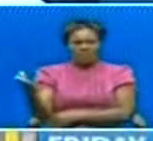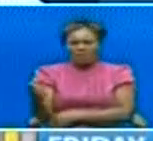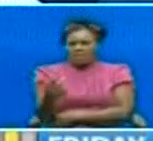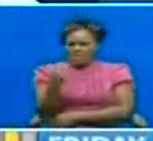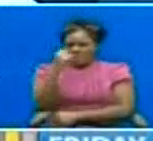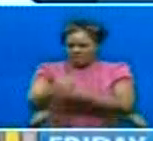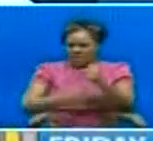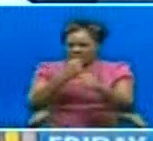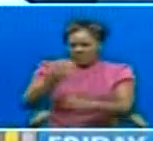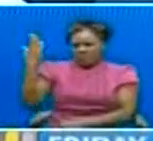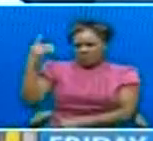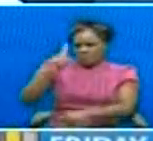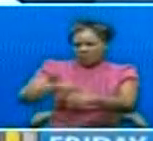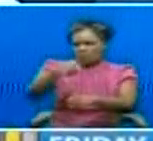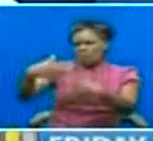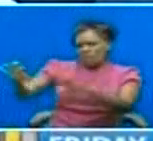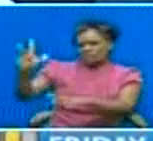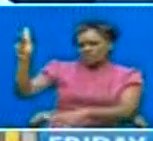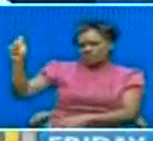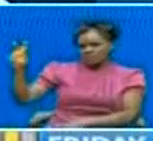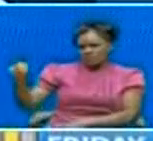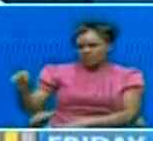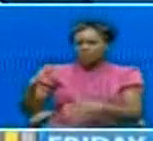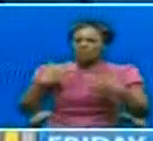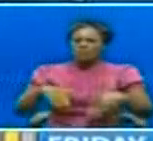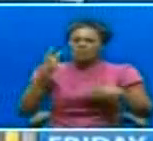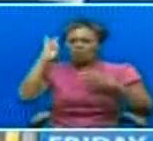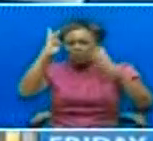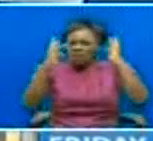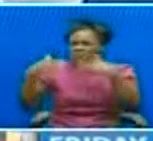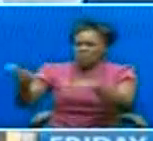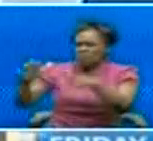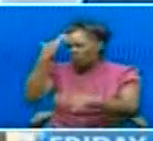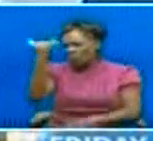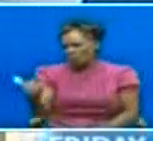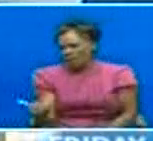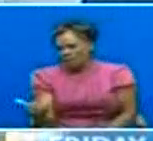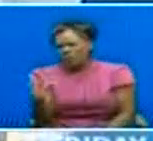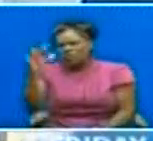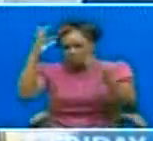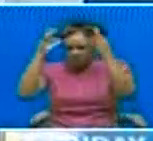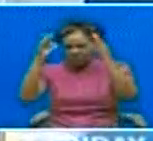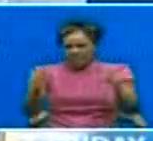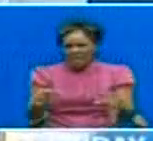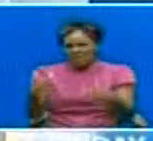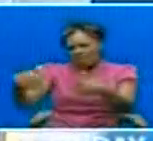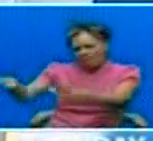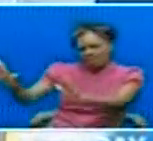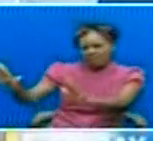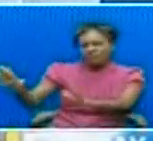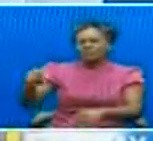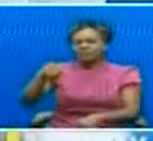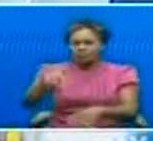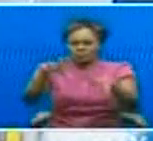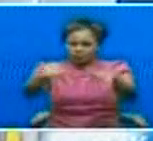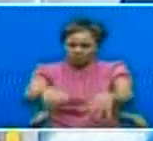years back, because when you left KTN, so many people were left wondering, why is she leaving? Yes. At what point did you decide that you want to leave and you want to